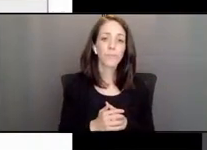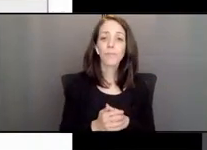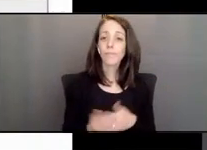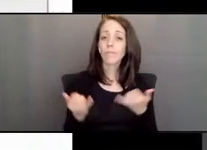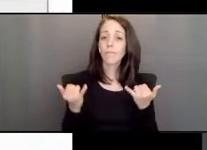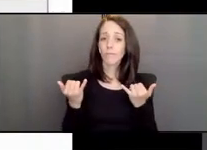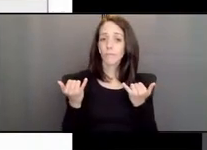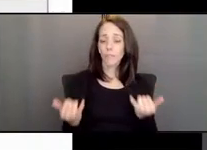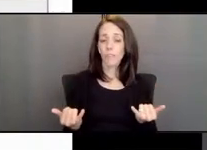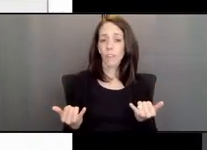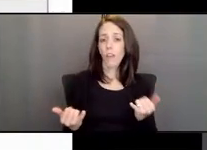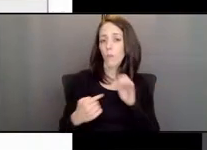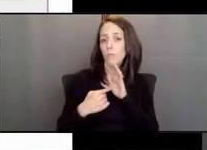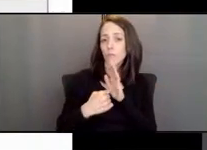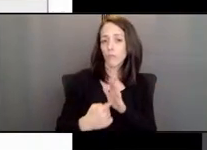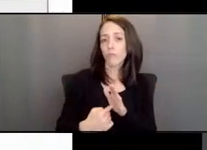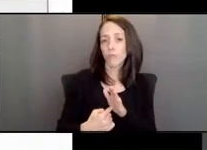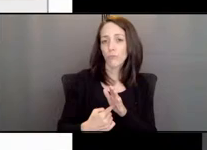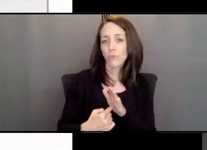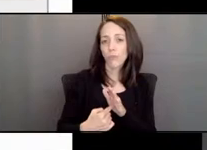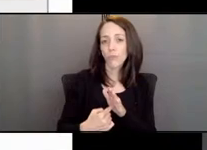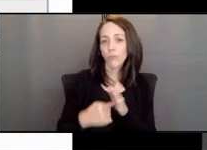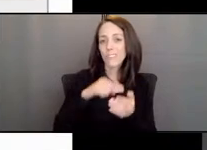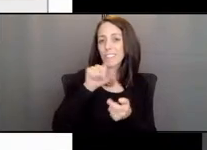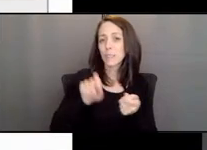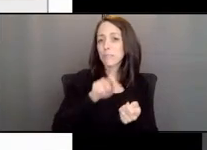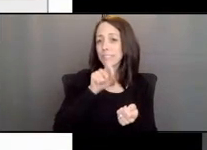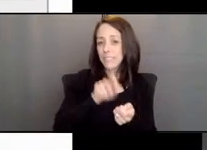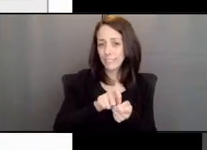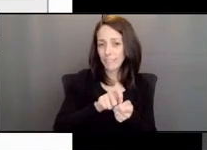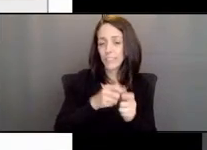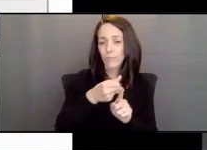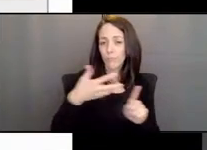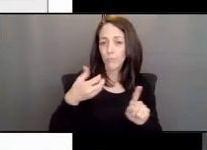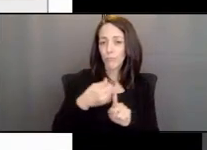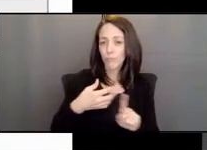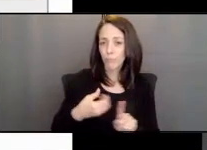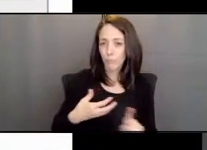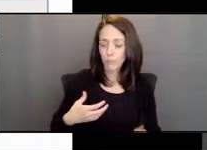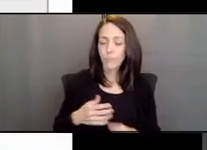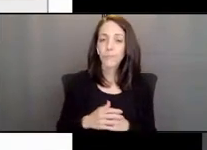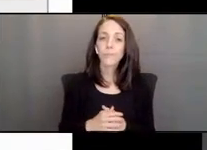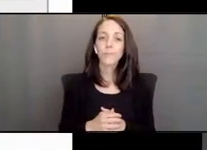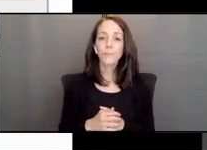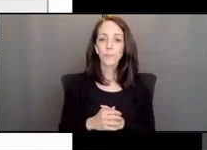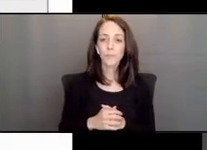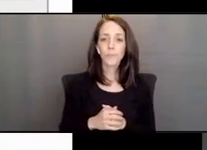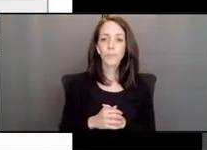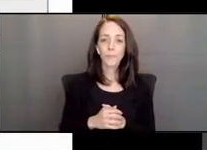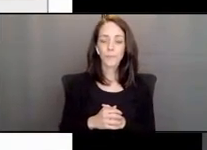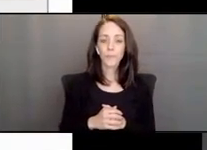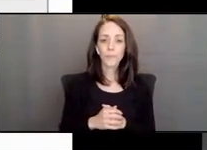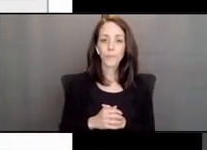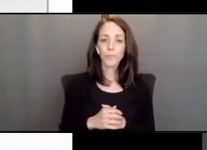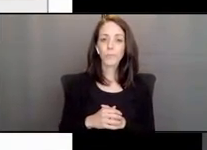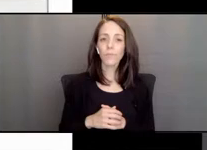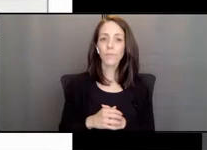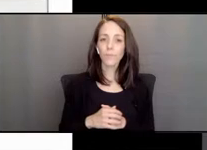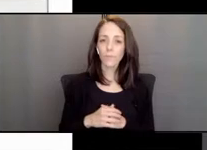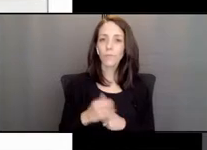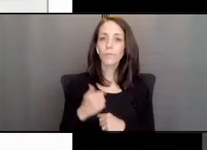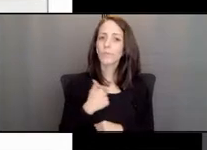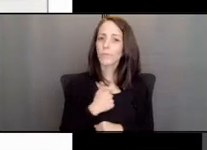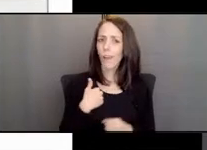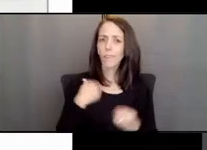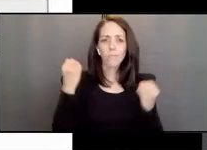walking through the specifics of this slide. If we begin, as expected, we had a number of good ideas and had to make